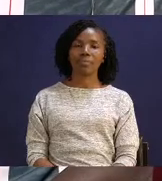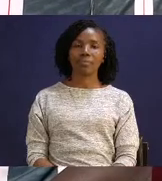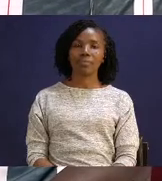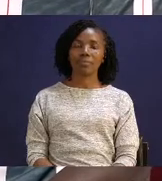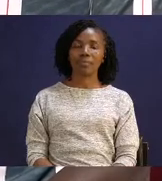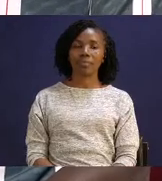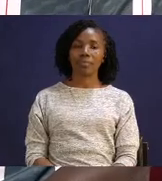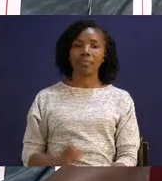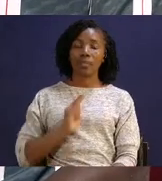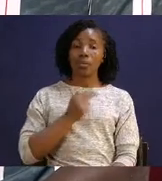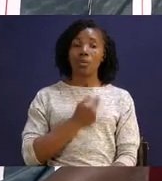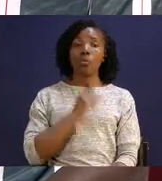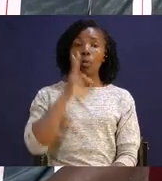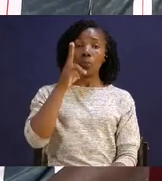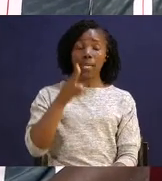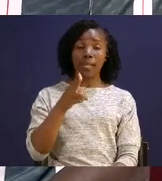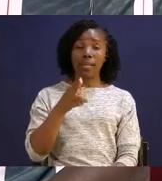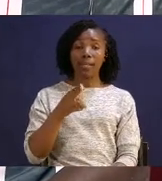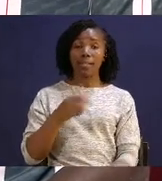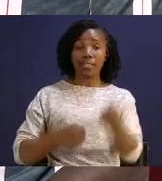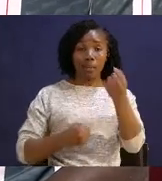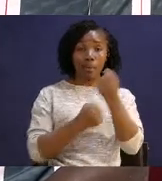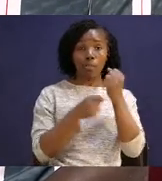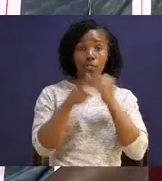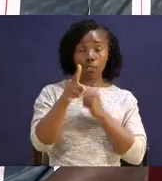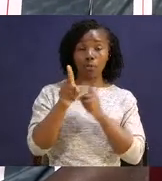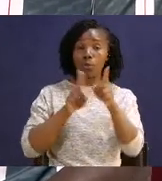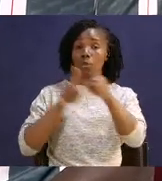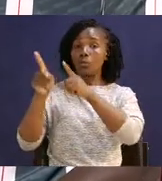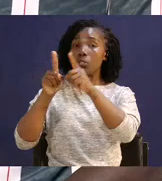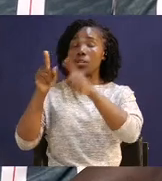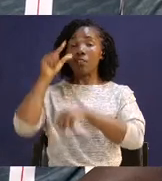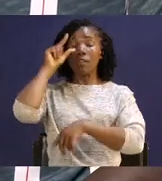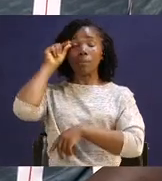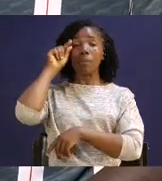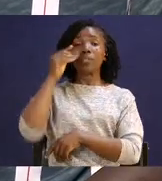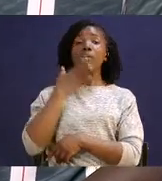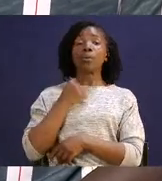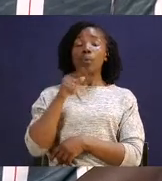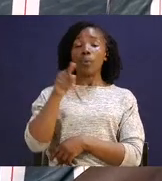Because we are going to take you to Mombasa. Yes. Because we want you to see.